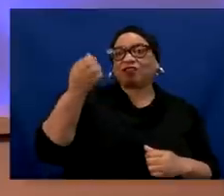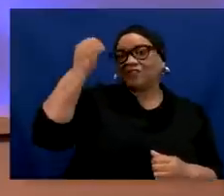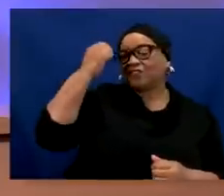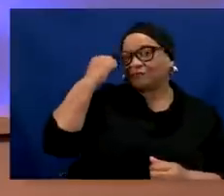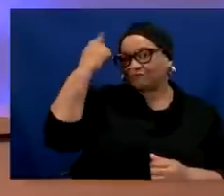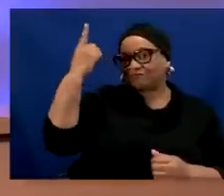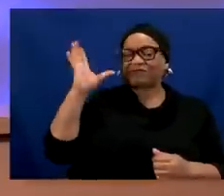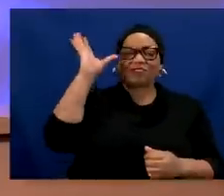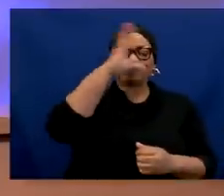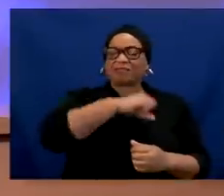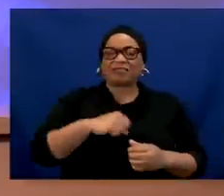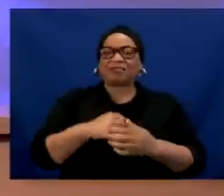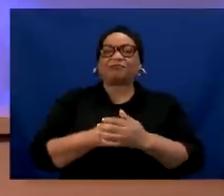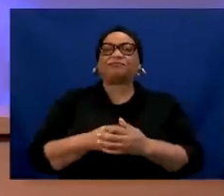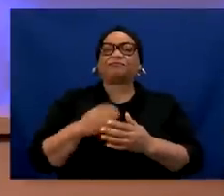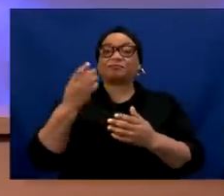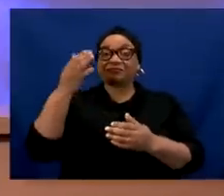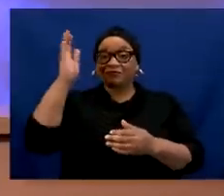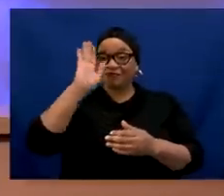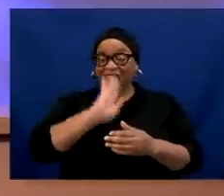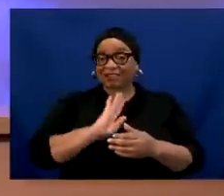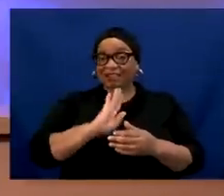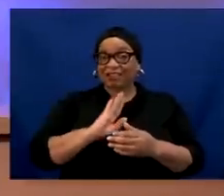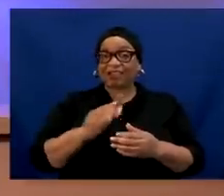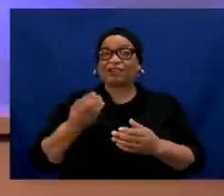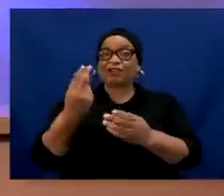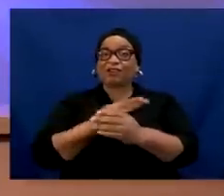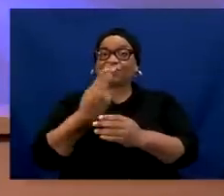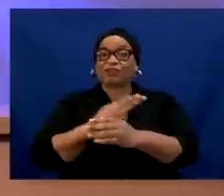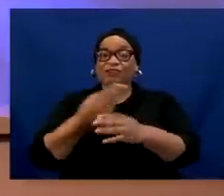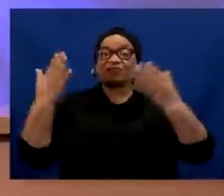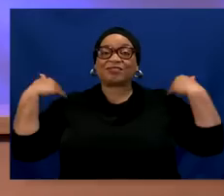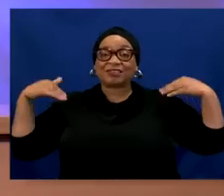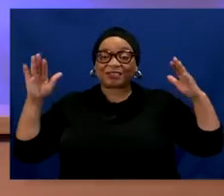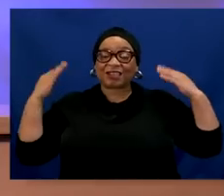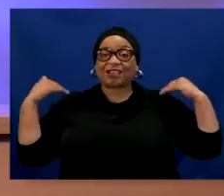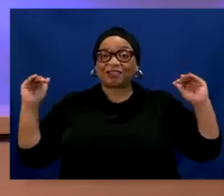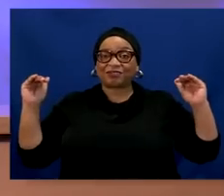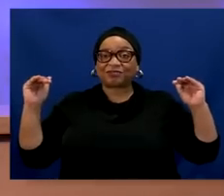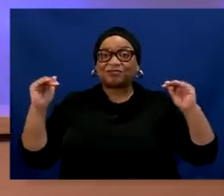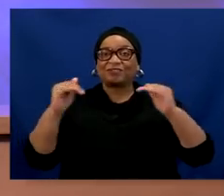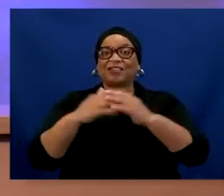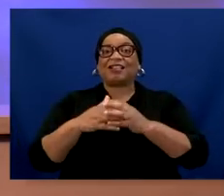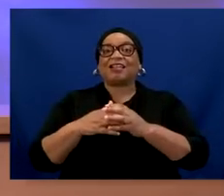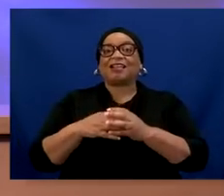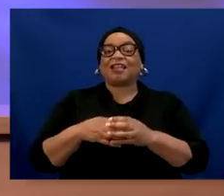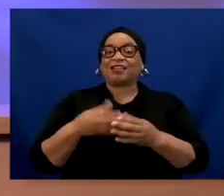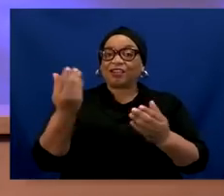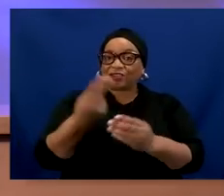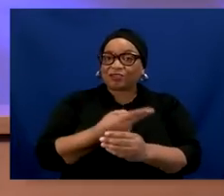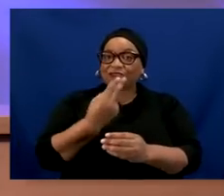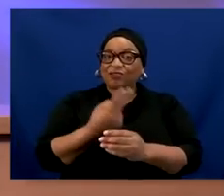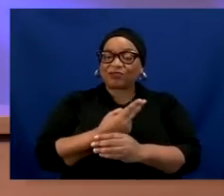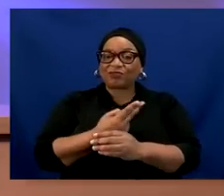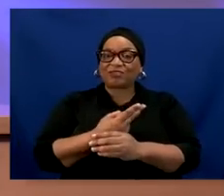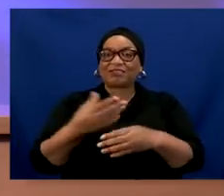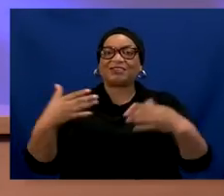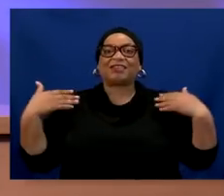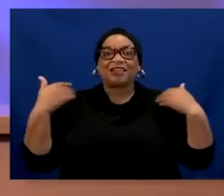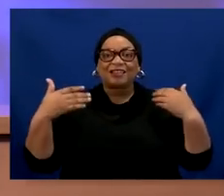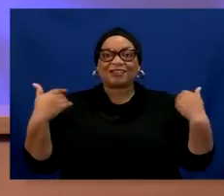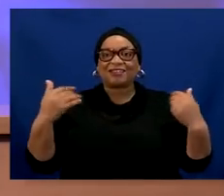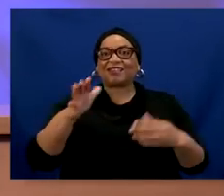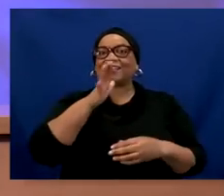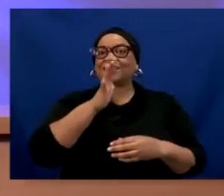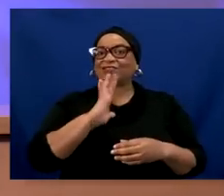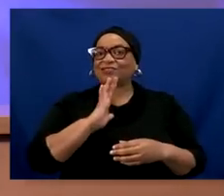God shows up through Gabriel, and he speaks to a teenage girl who is a peasant girl, not of significant means.